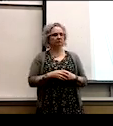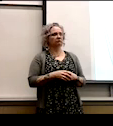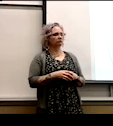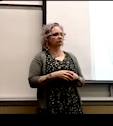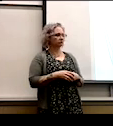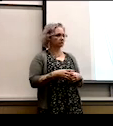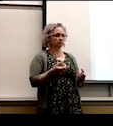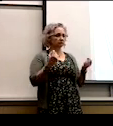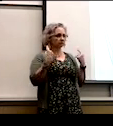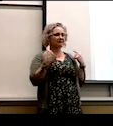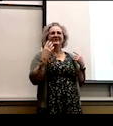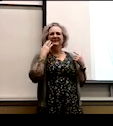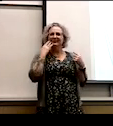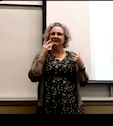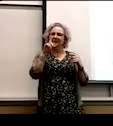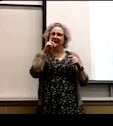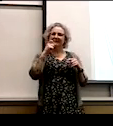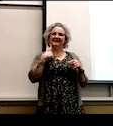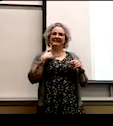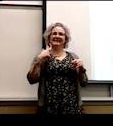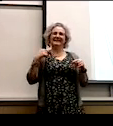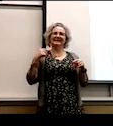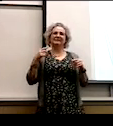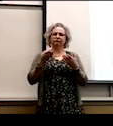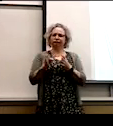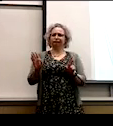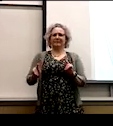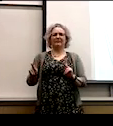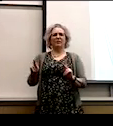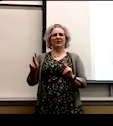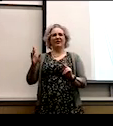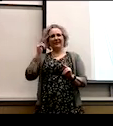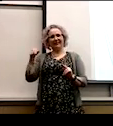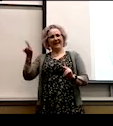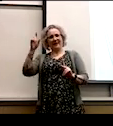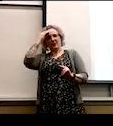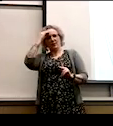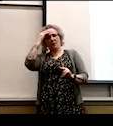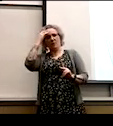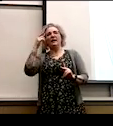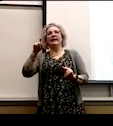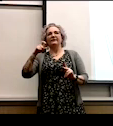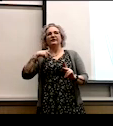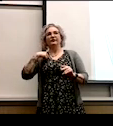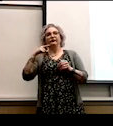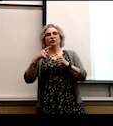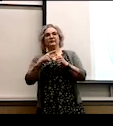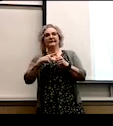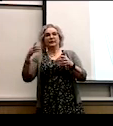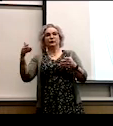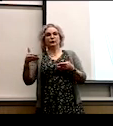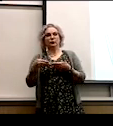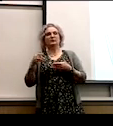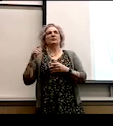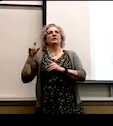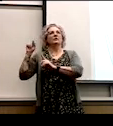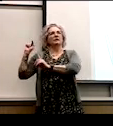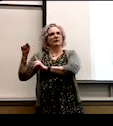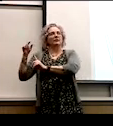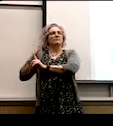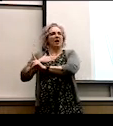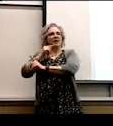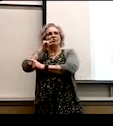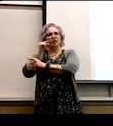and you do introductions, or you do transitions from one topic to another. I hope I do that well in